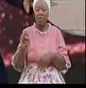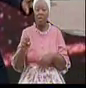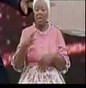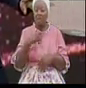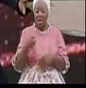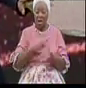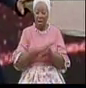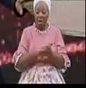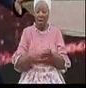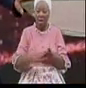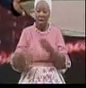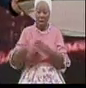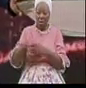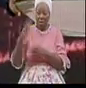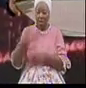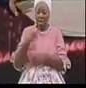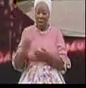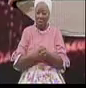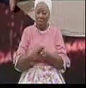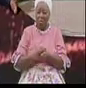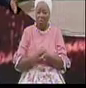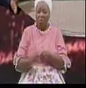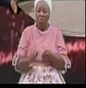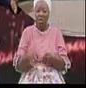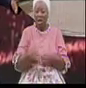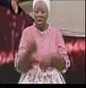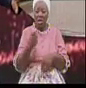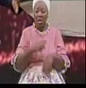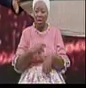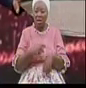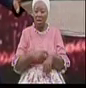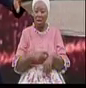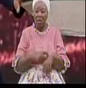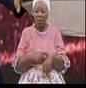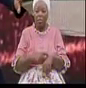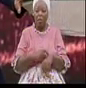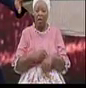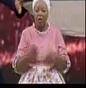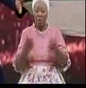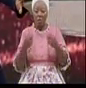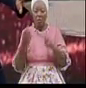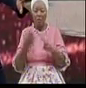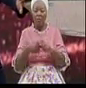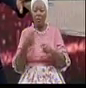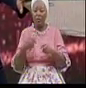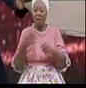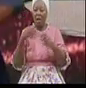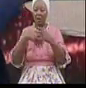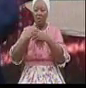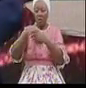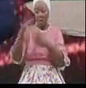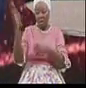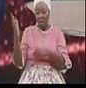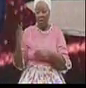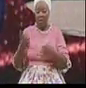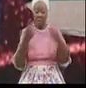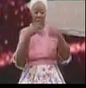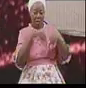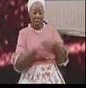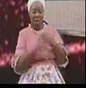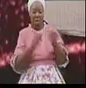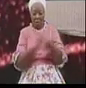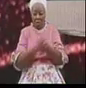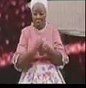cup, they'll wash anytime they're coming from the outside, and they make sure